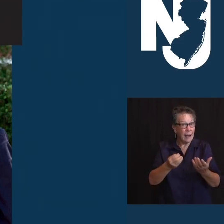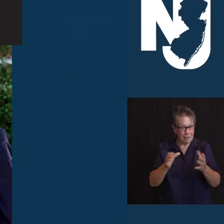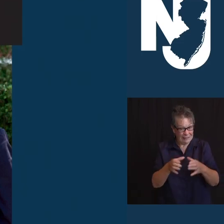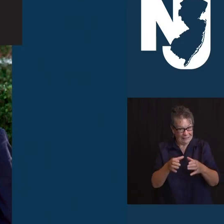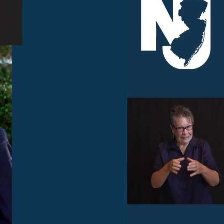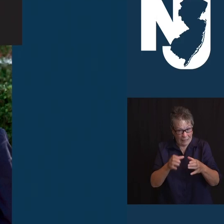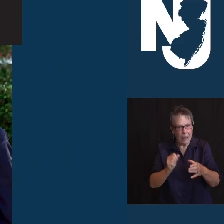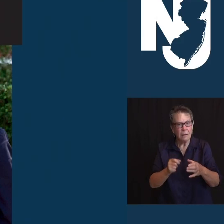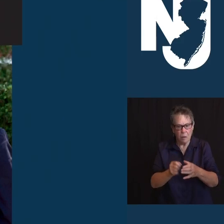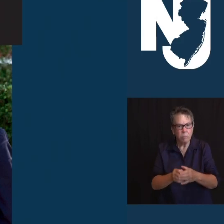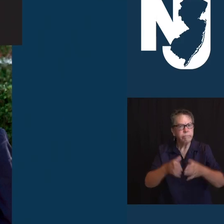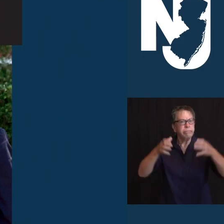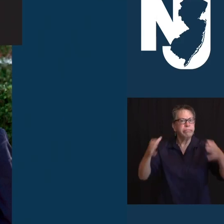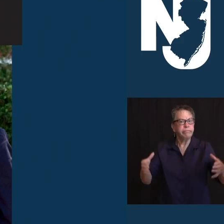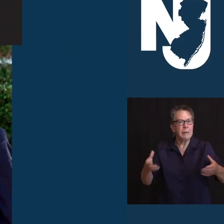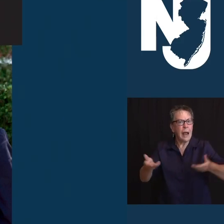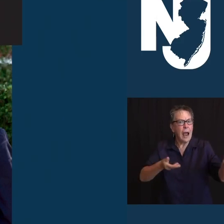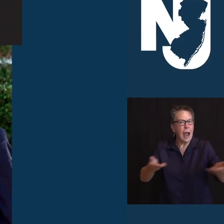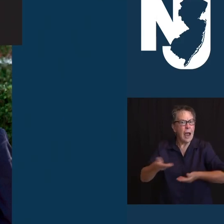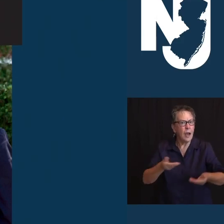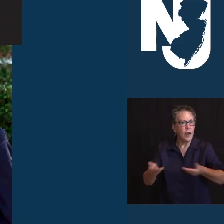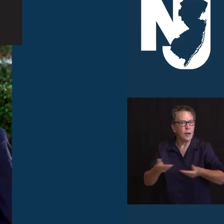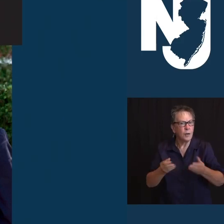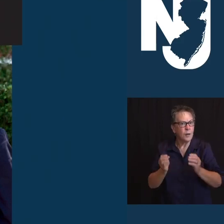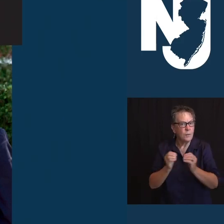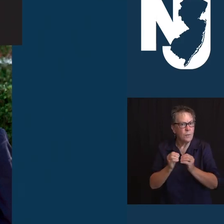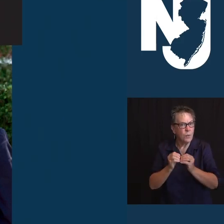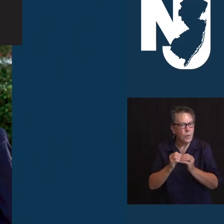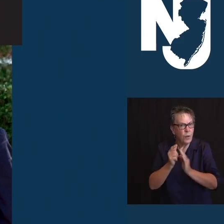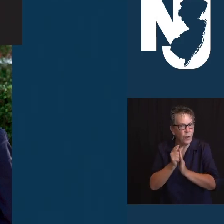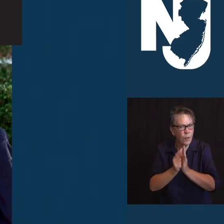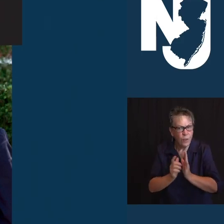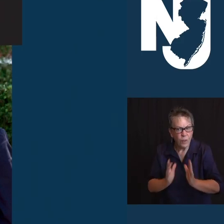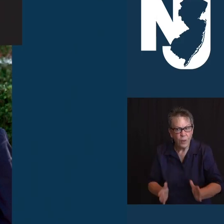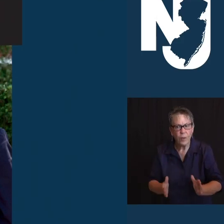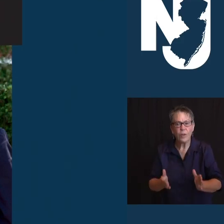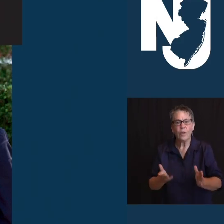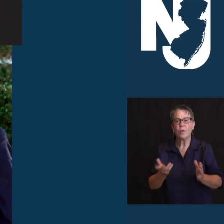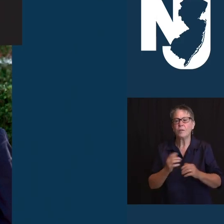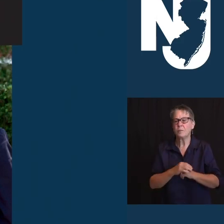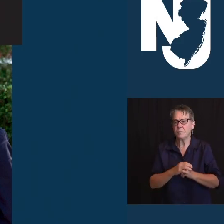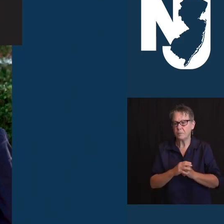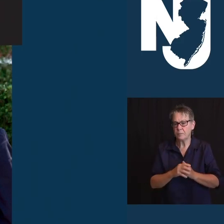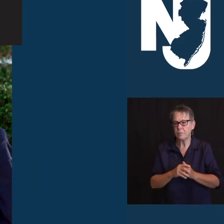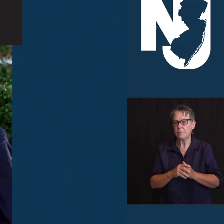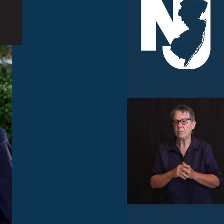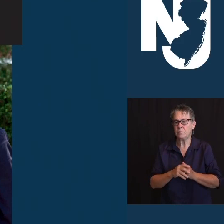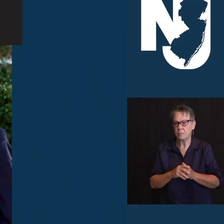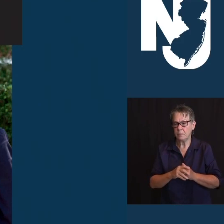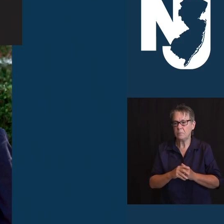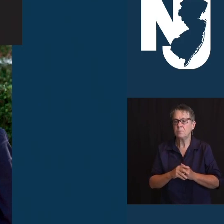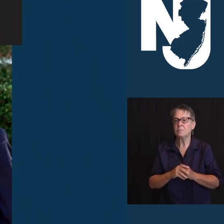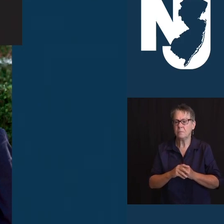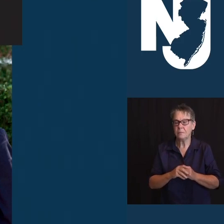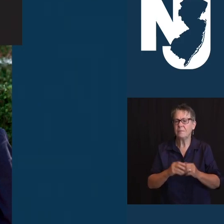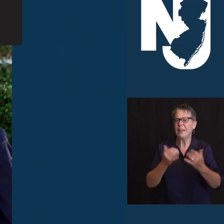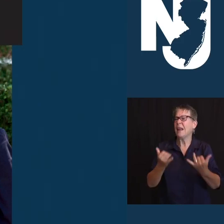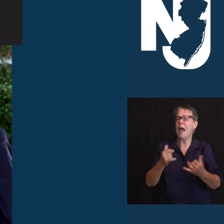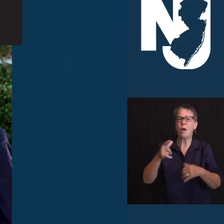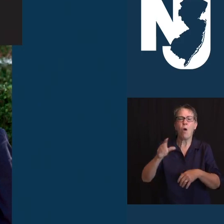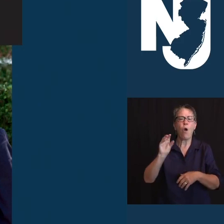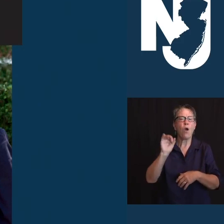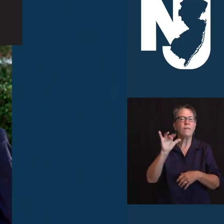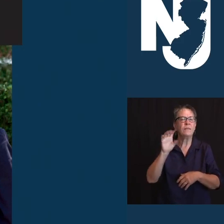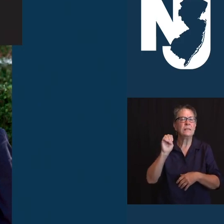1st. So they pointed out to me, Judy, that they're now based in Middletown, but you know them because they used to be in Pennington. And David served with your